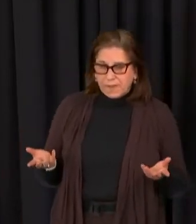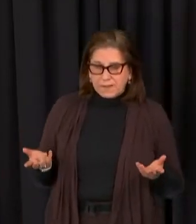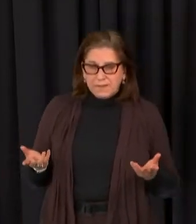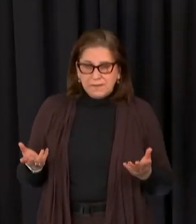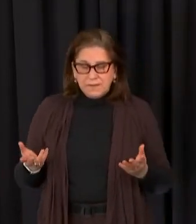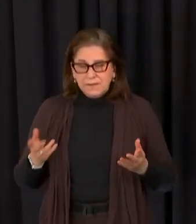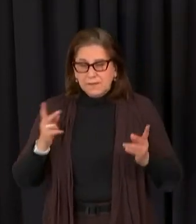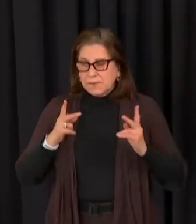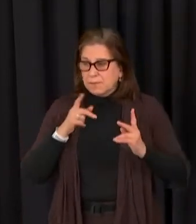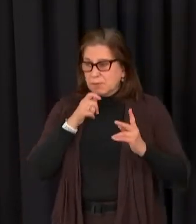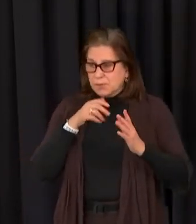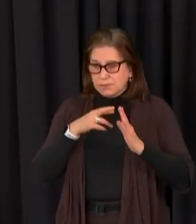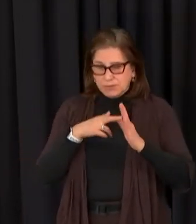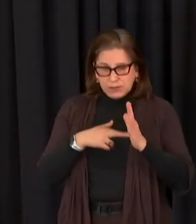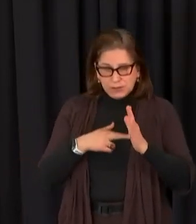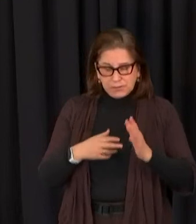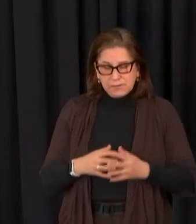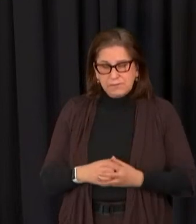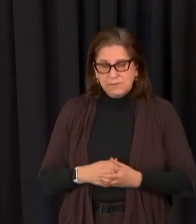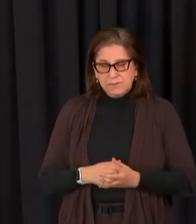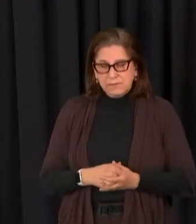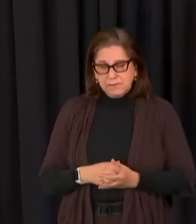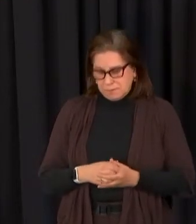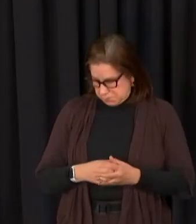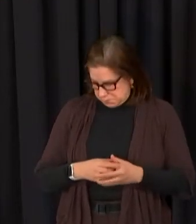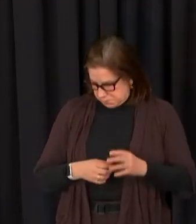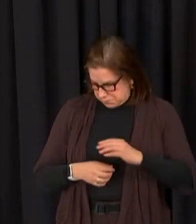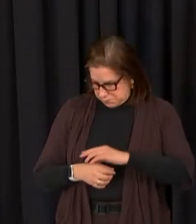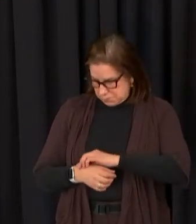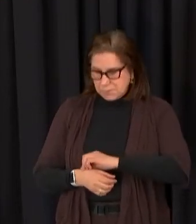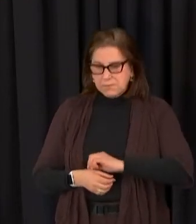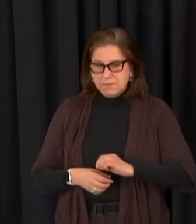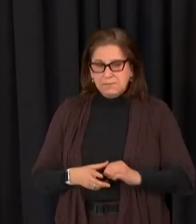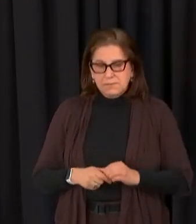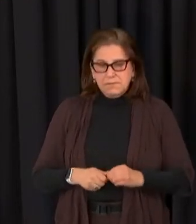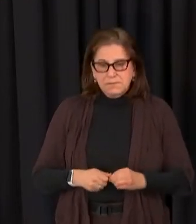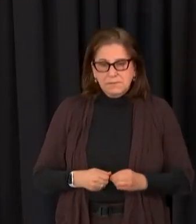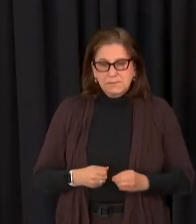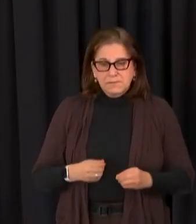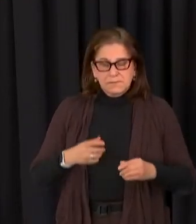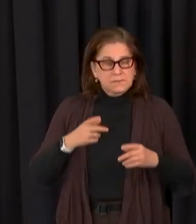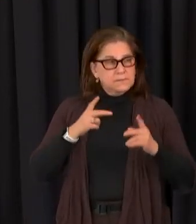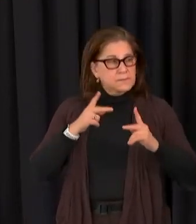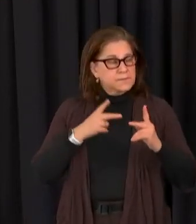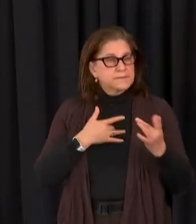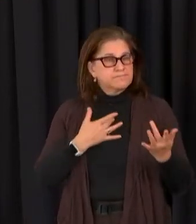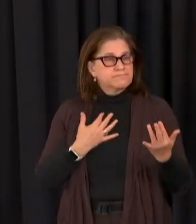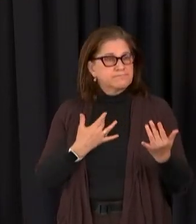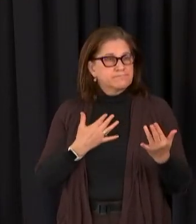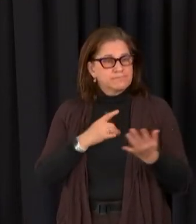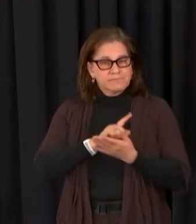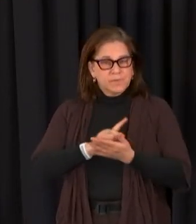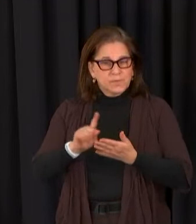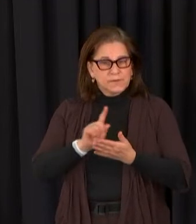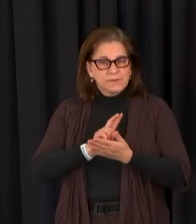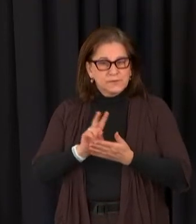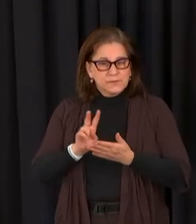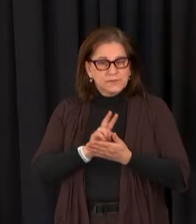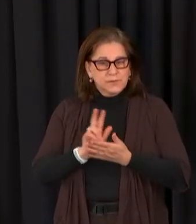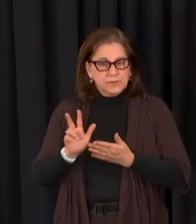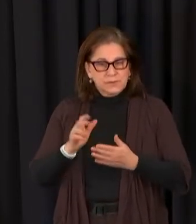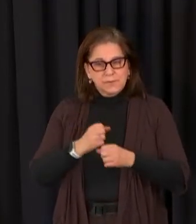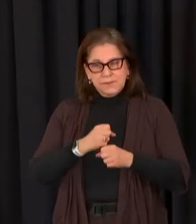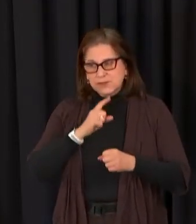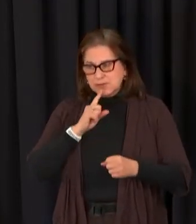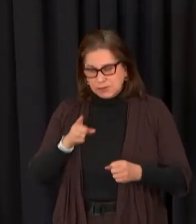pre-registration system and would have optimism that they're going to be vaccinated within 2 weeks or 3 weeks, even if they're not in an eligible group, we want